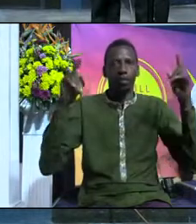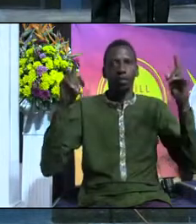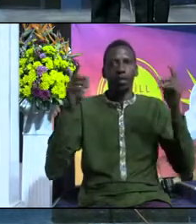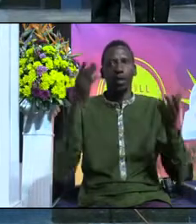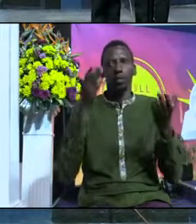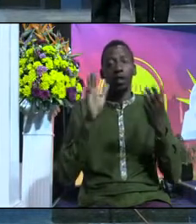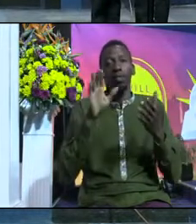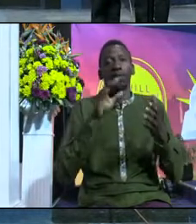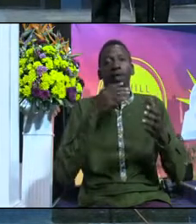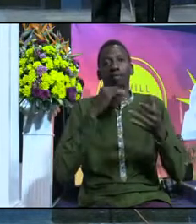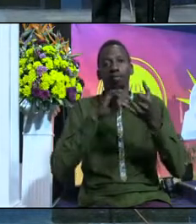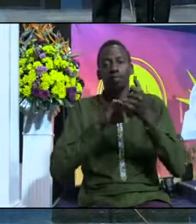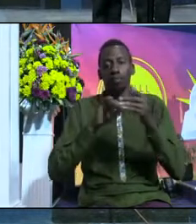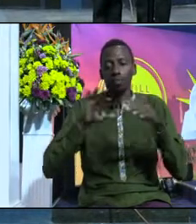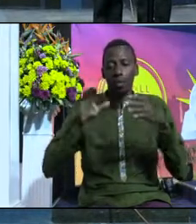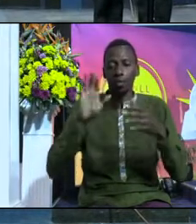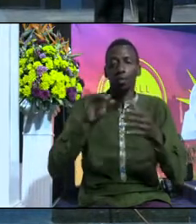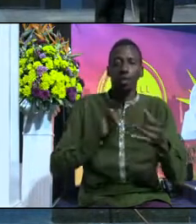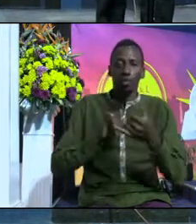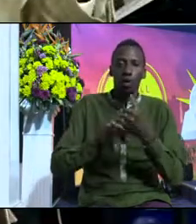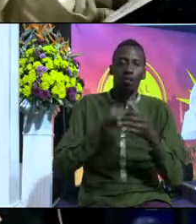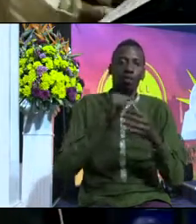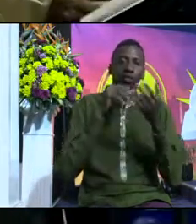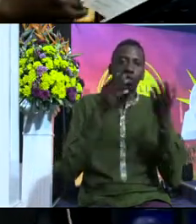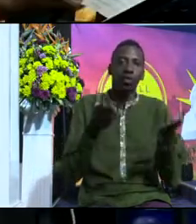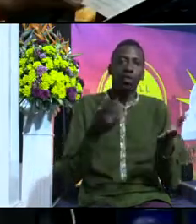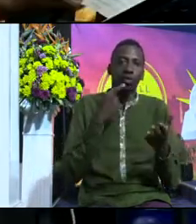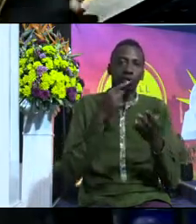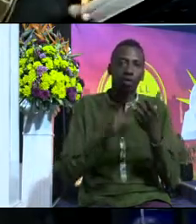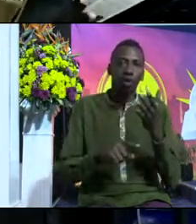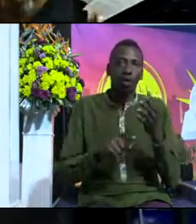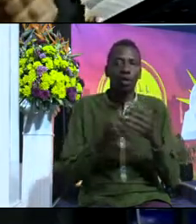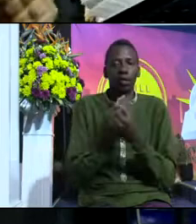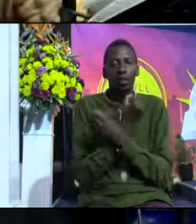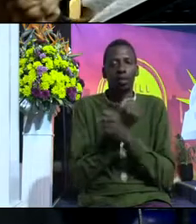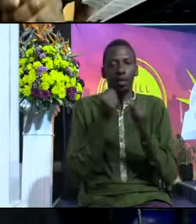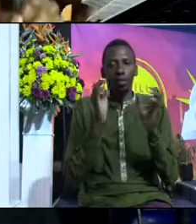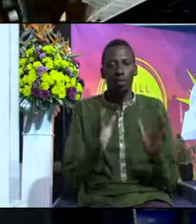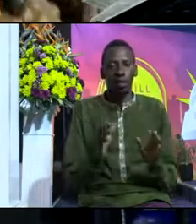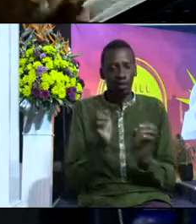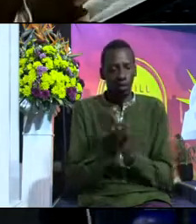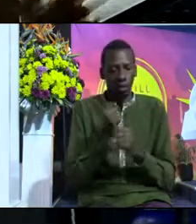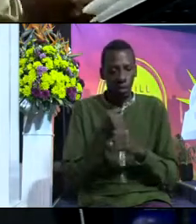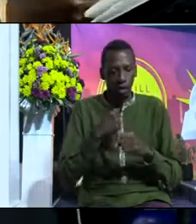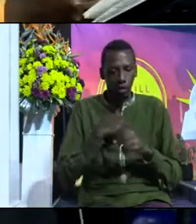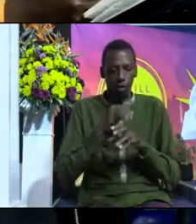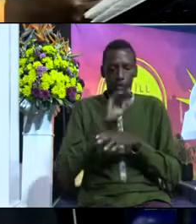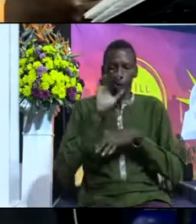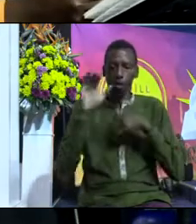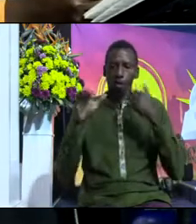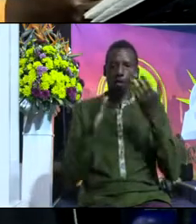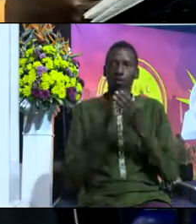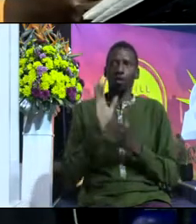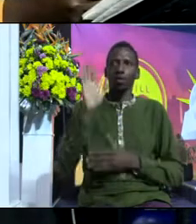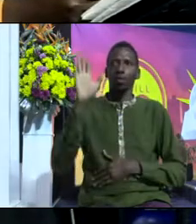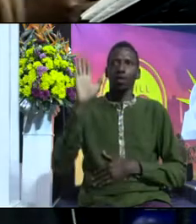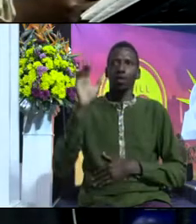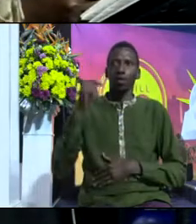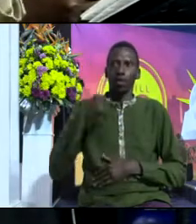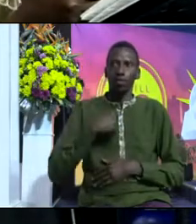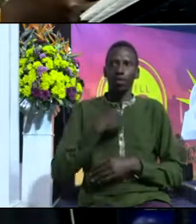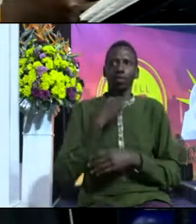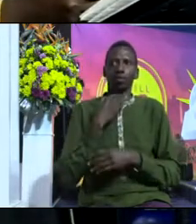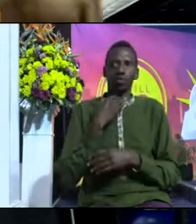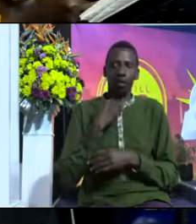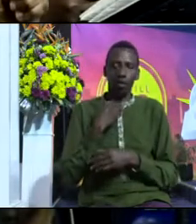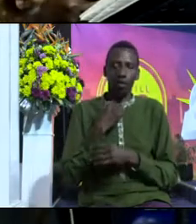not be here, your wife may not be here, but you want to say, Lord, Savior, make me wholly thine. I want love to be the